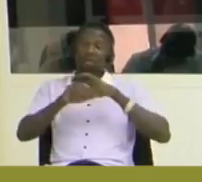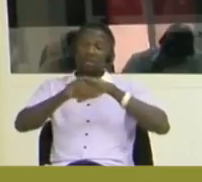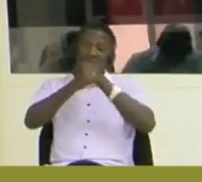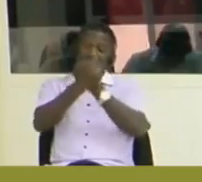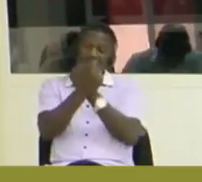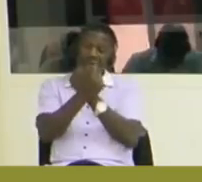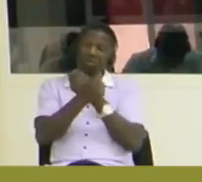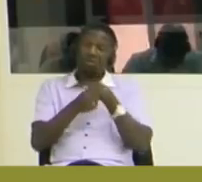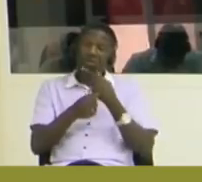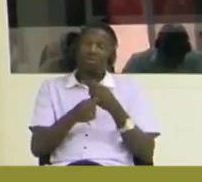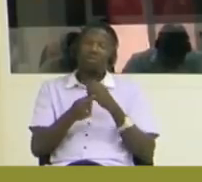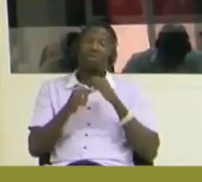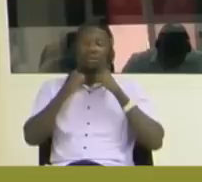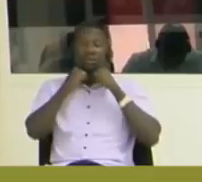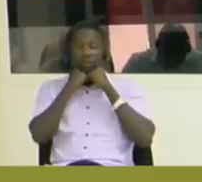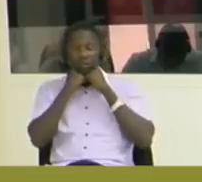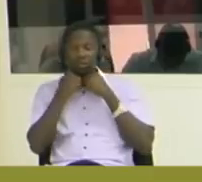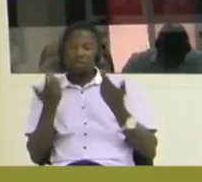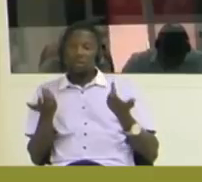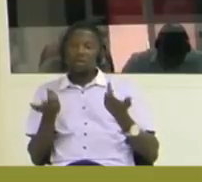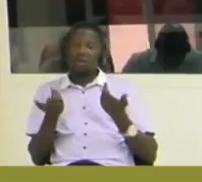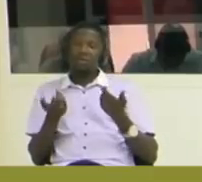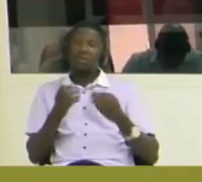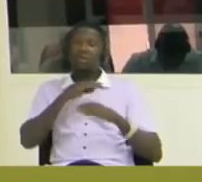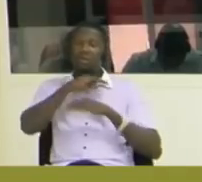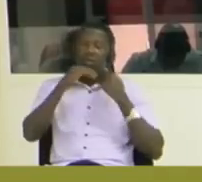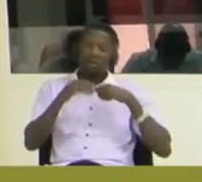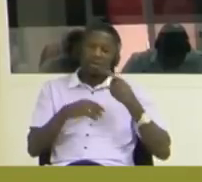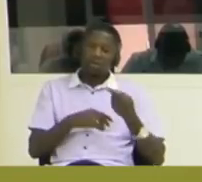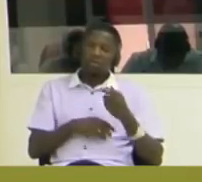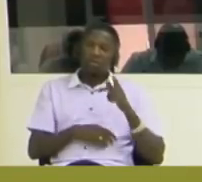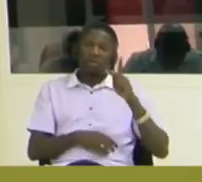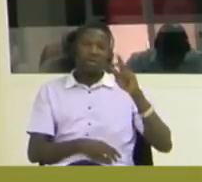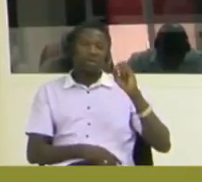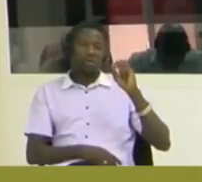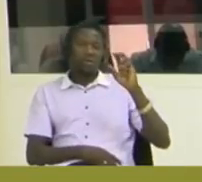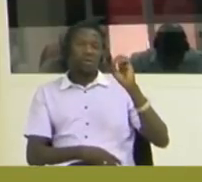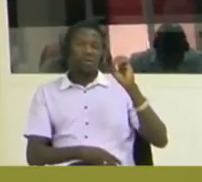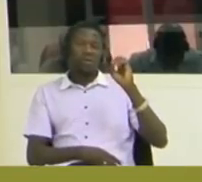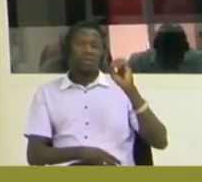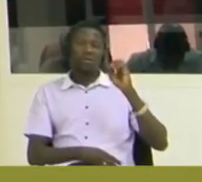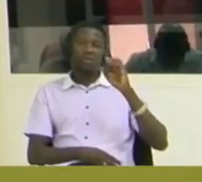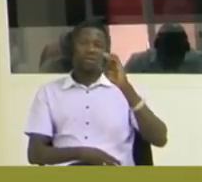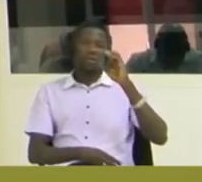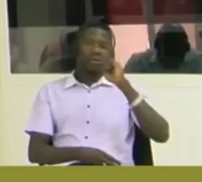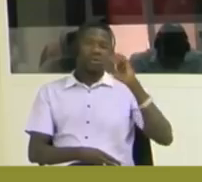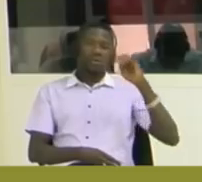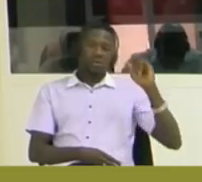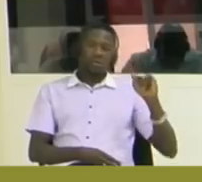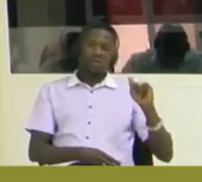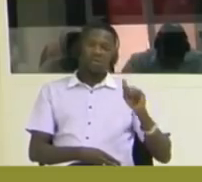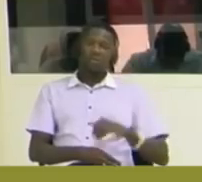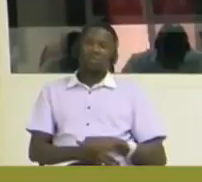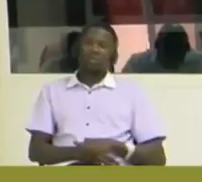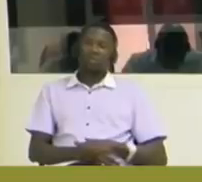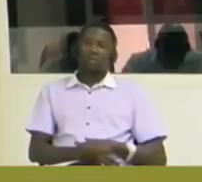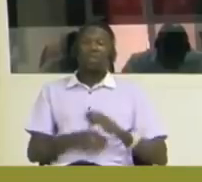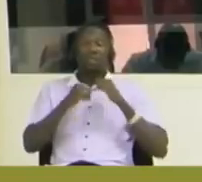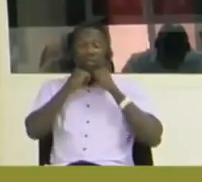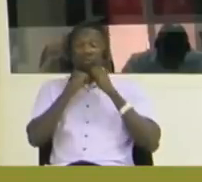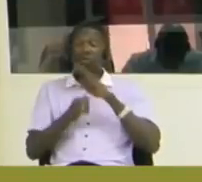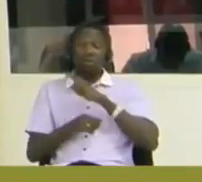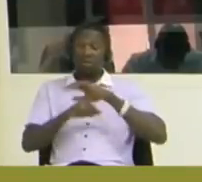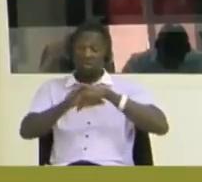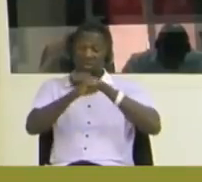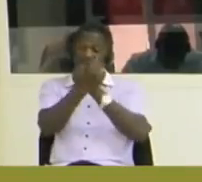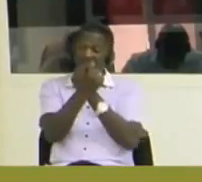Sabali and the killing of Koro Ceesay. Sana Sabali was not arrested alone, and Sadibu Haidara. Yes, sir. Died as